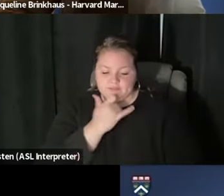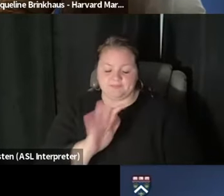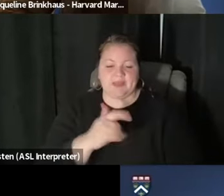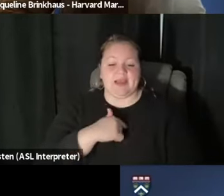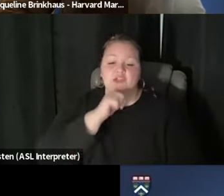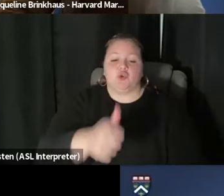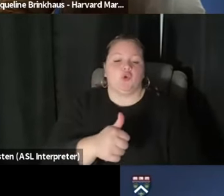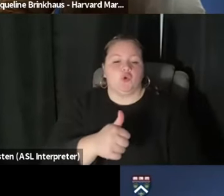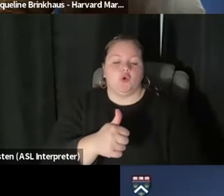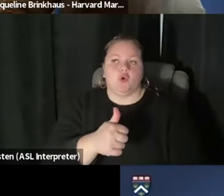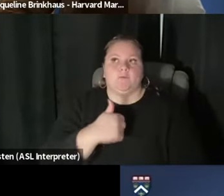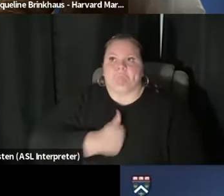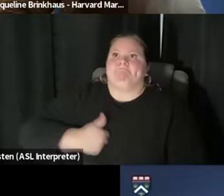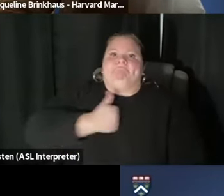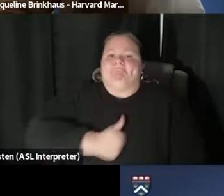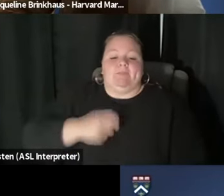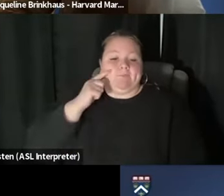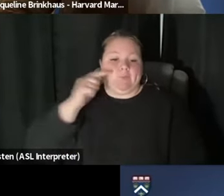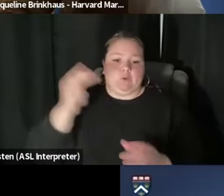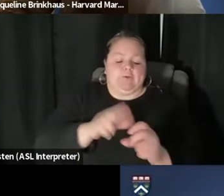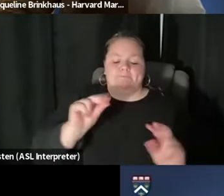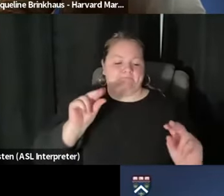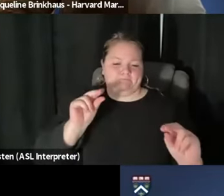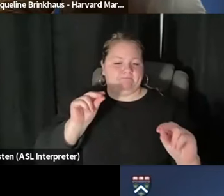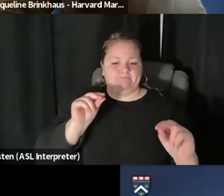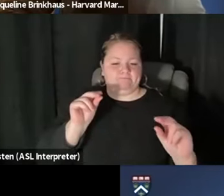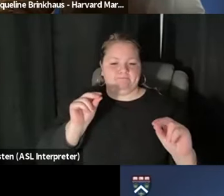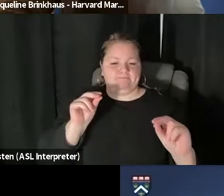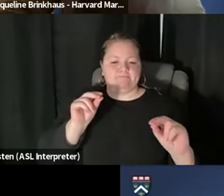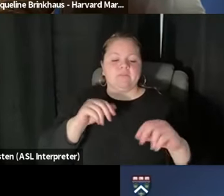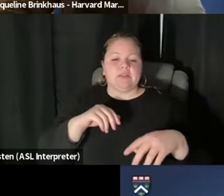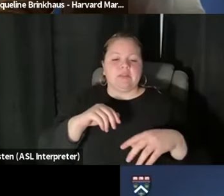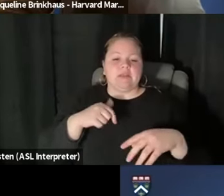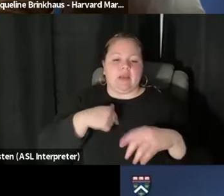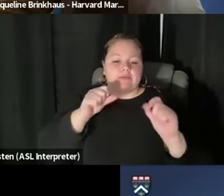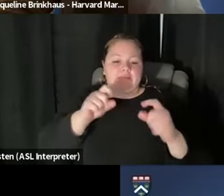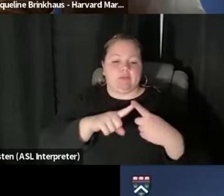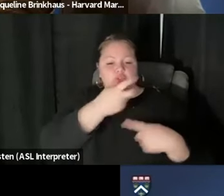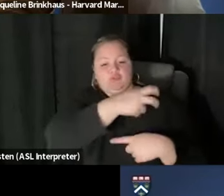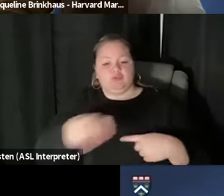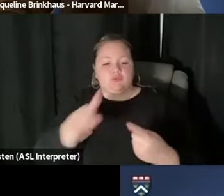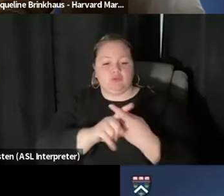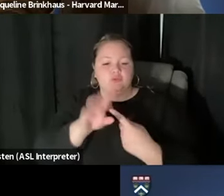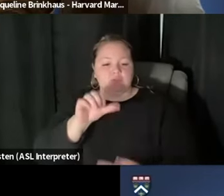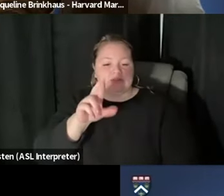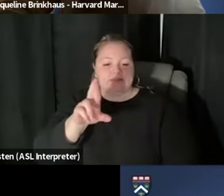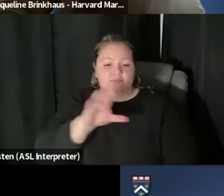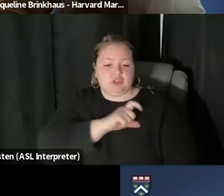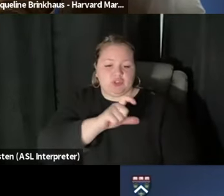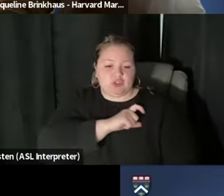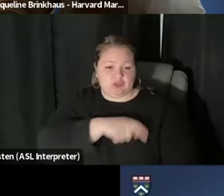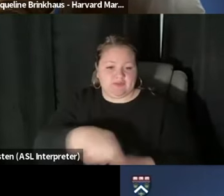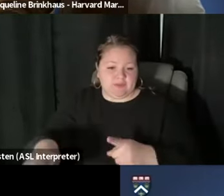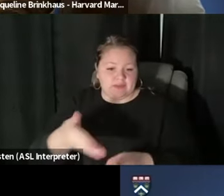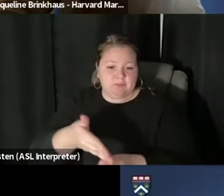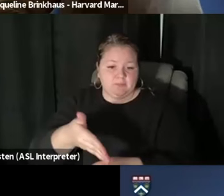incredible journey. It opened so many doors. I was able to pivot into the cybersecurity field even prior